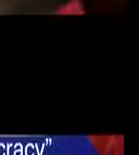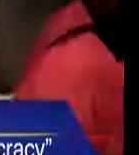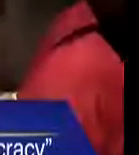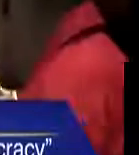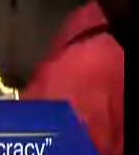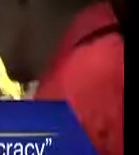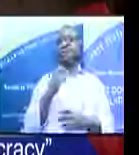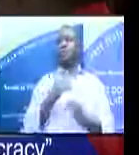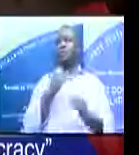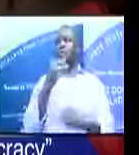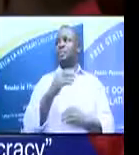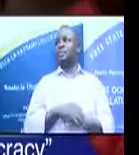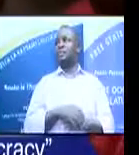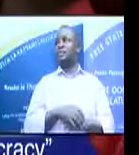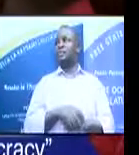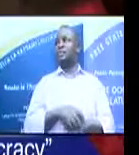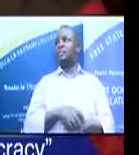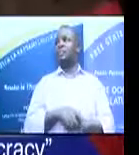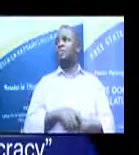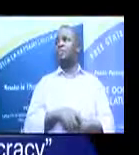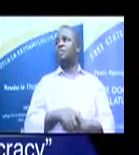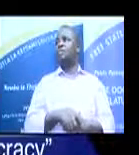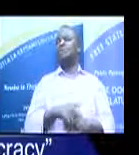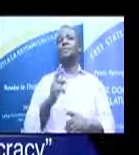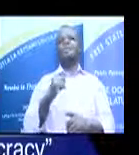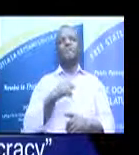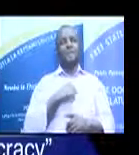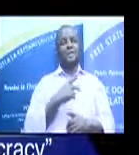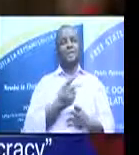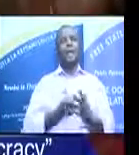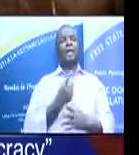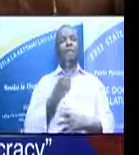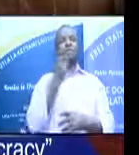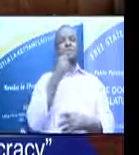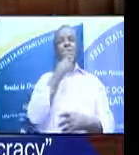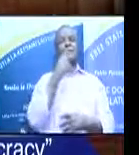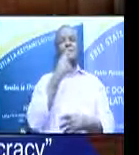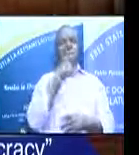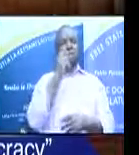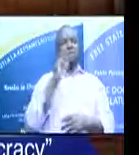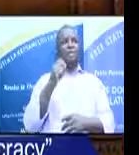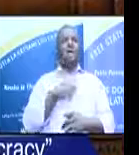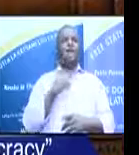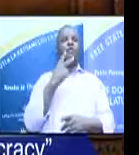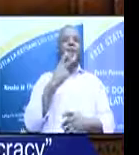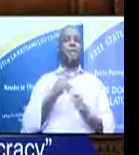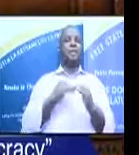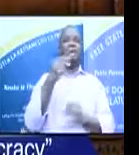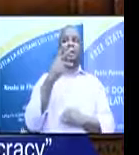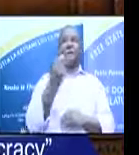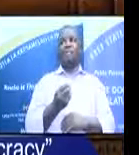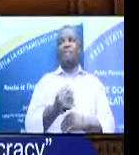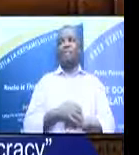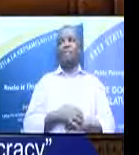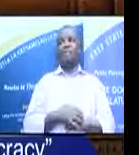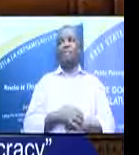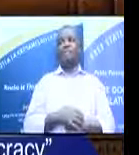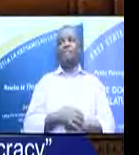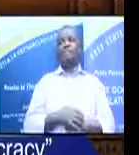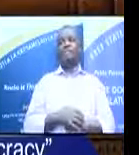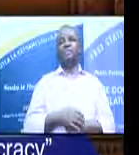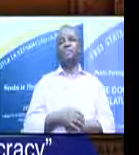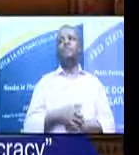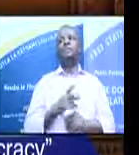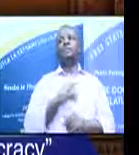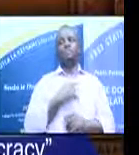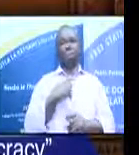that was outstanding. I called out your name because your voice was the one that was outstanding, that